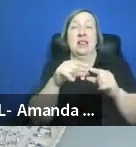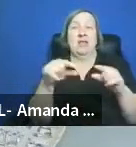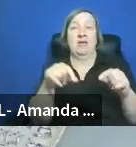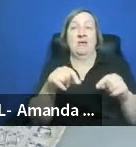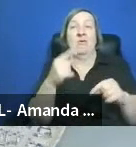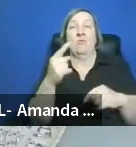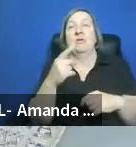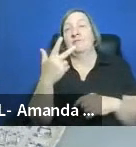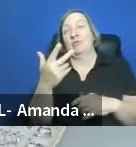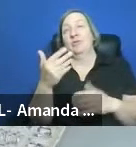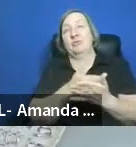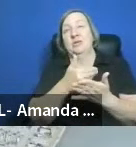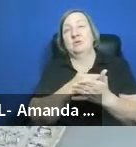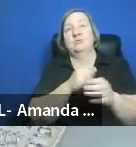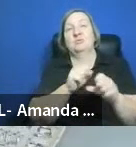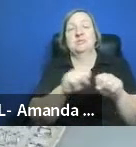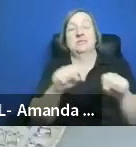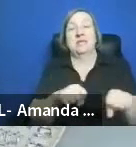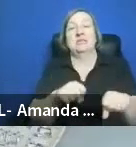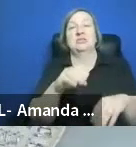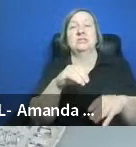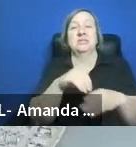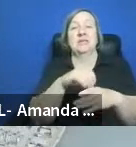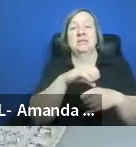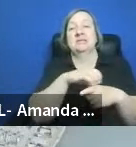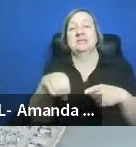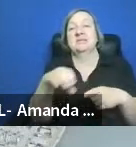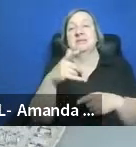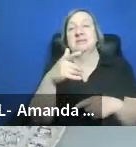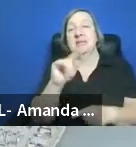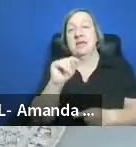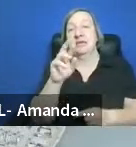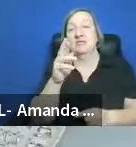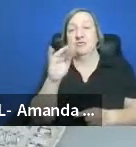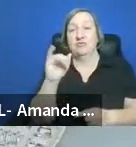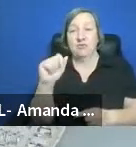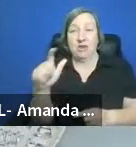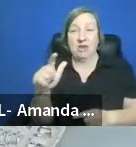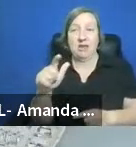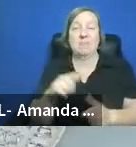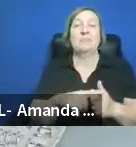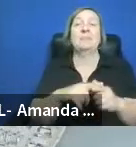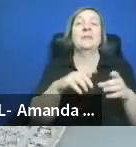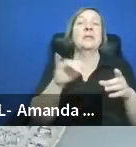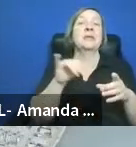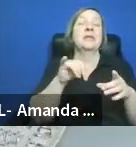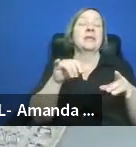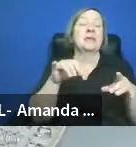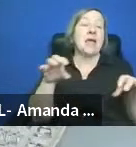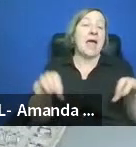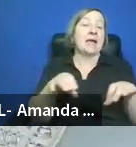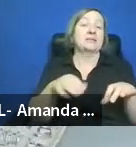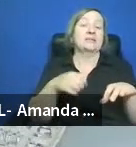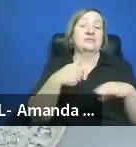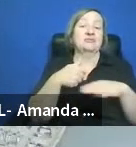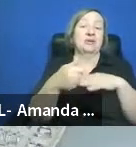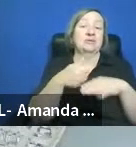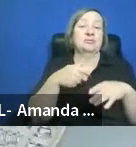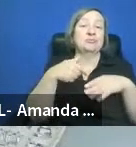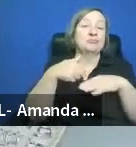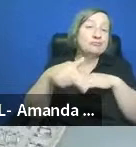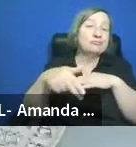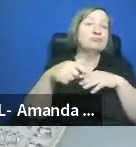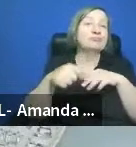stations in light rail. As I mentioned, active transportation today is not great